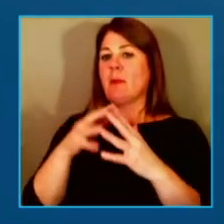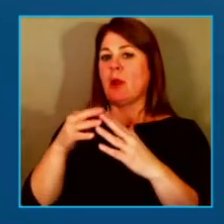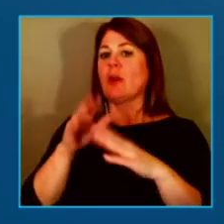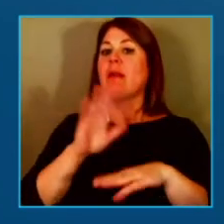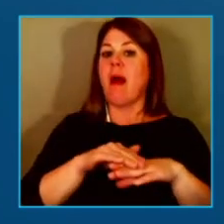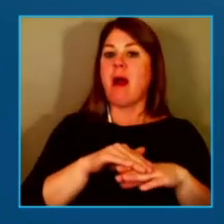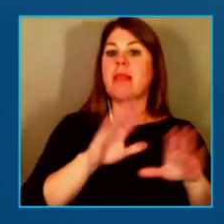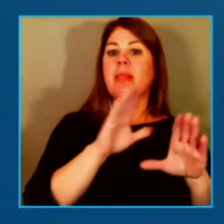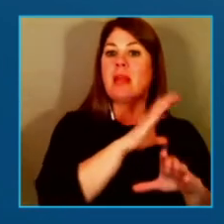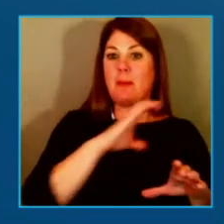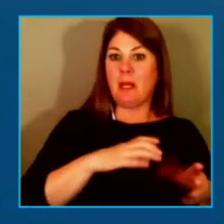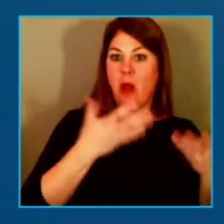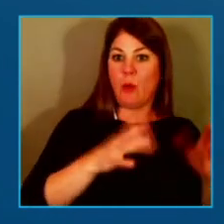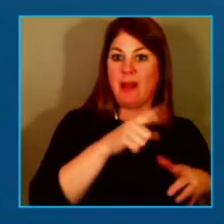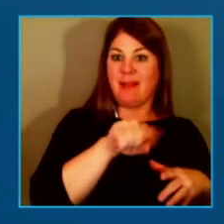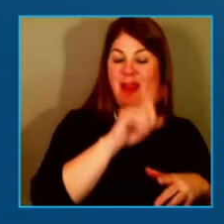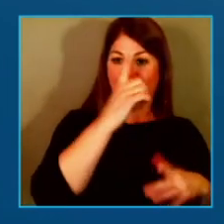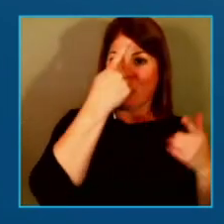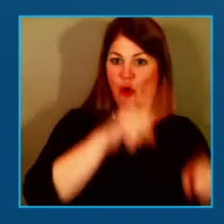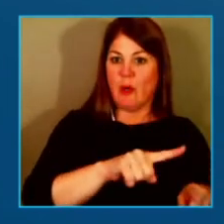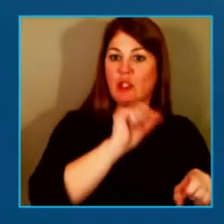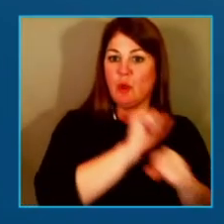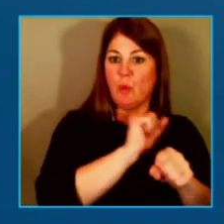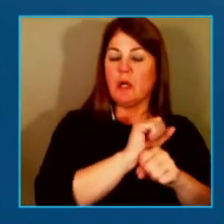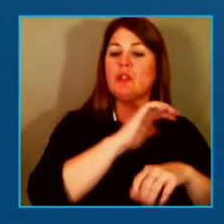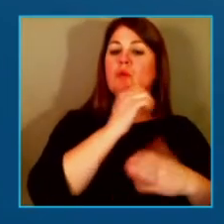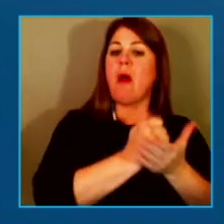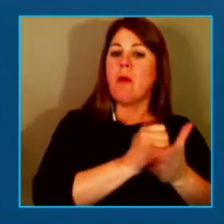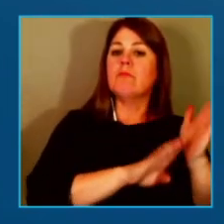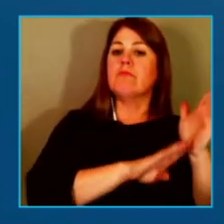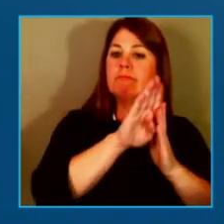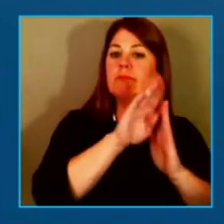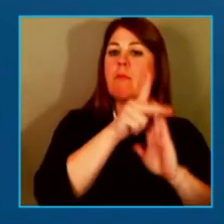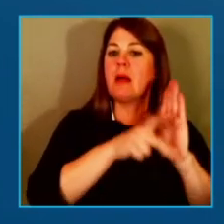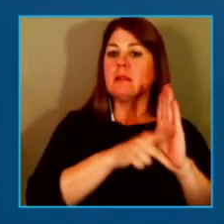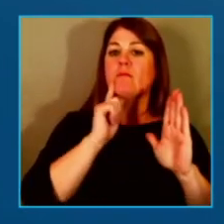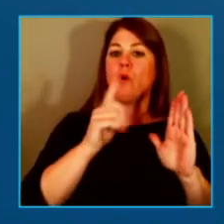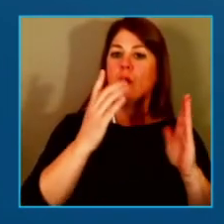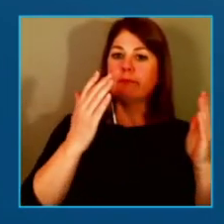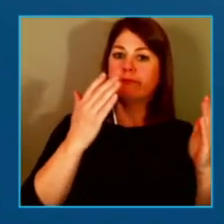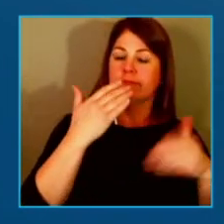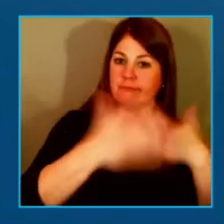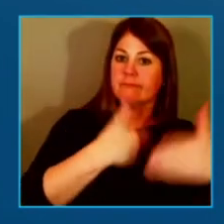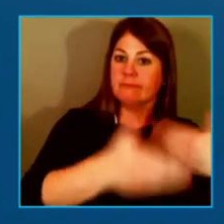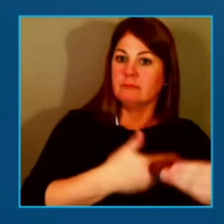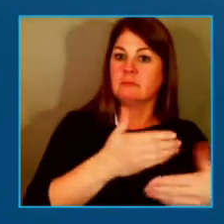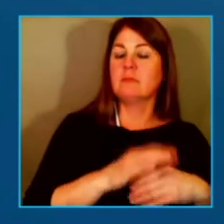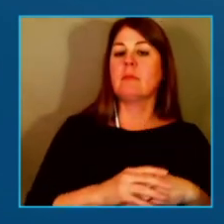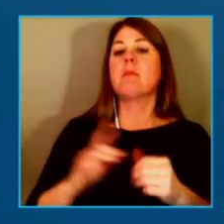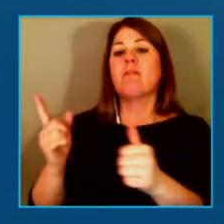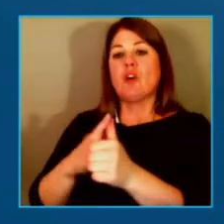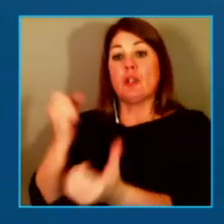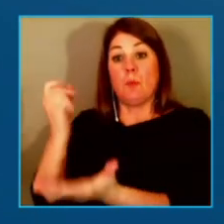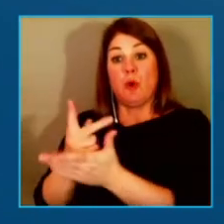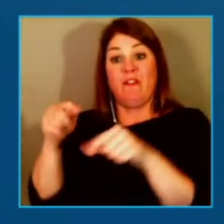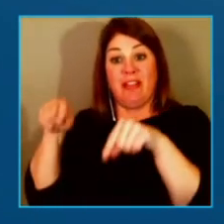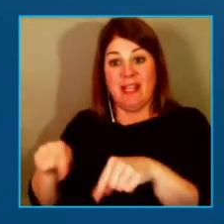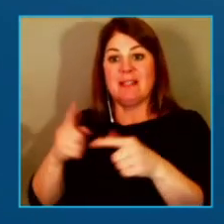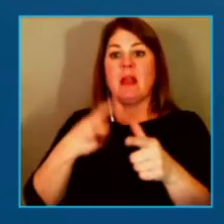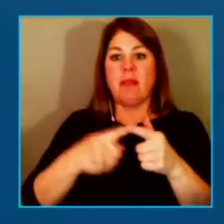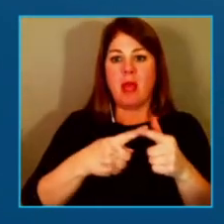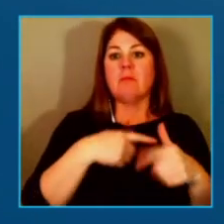to work and help develop the policy to make that go forward once we get the approval on this. Okay, and then one